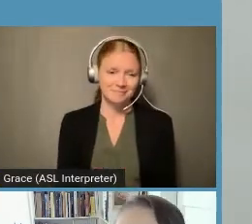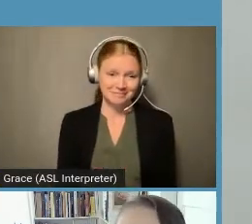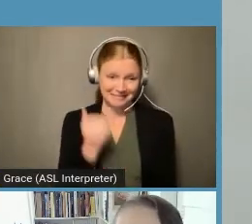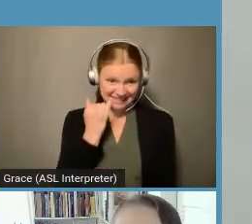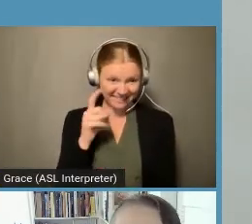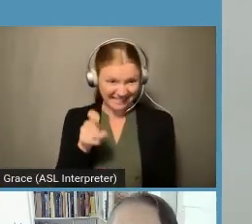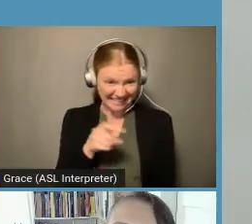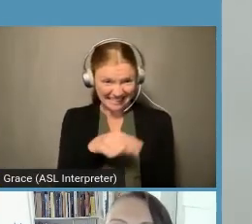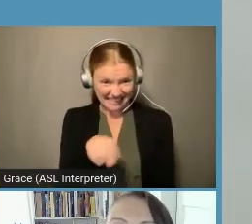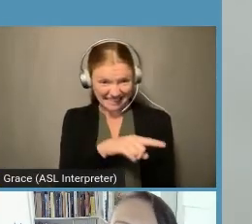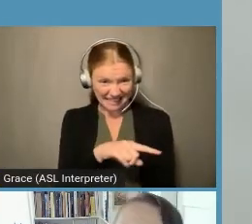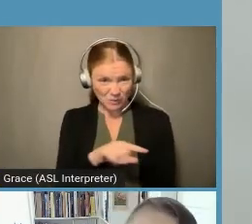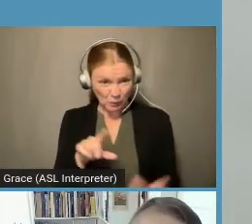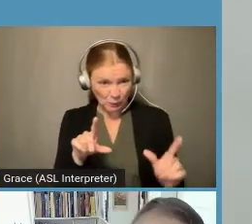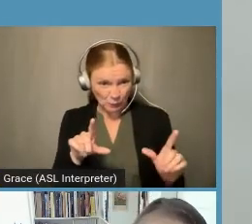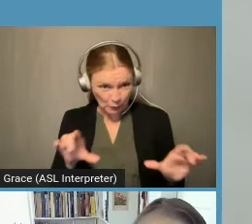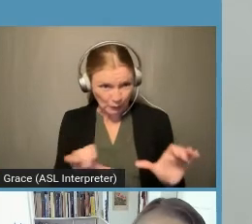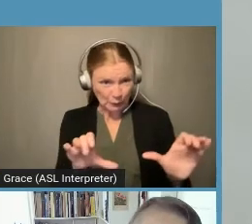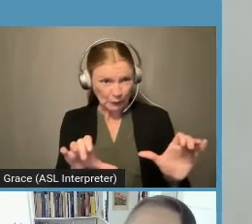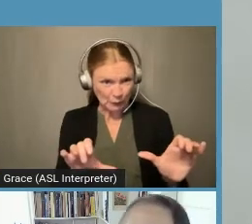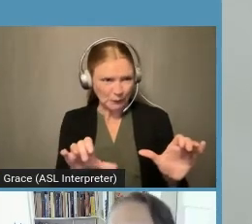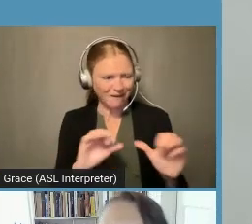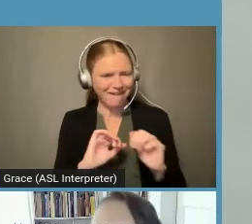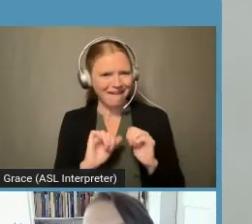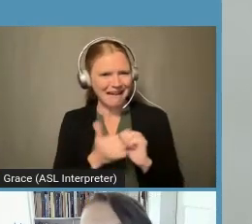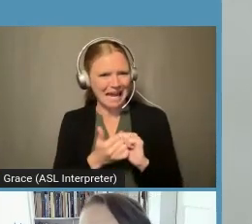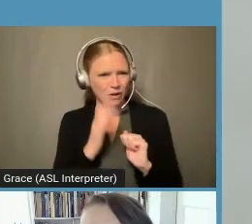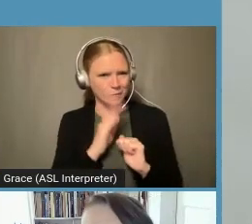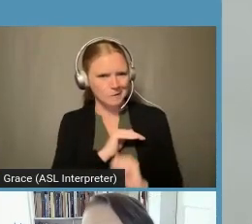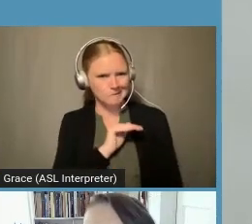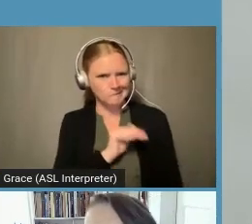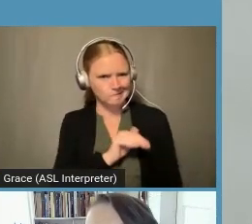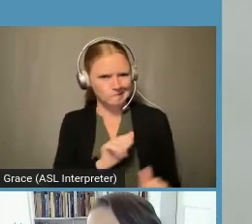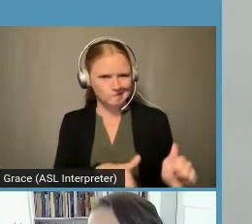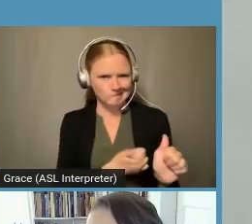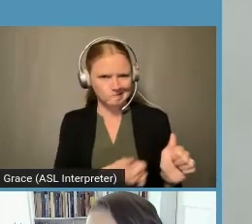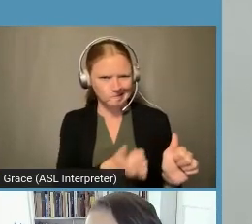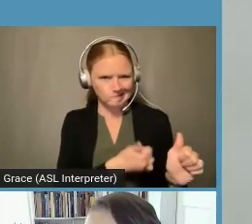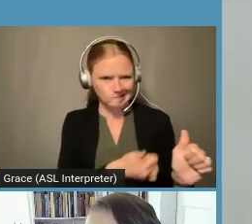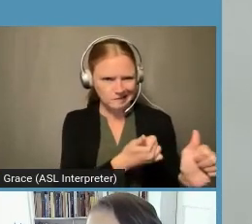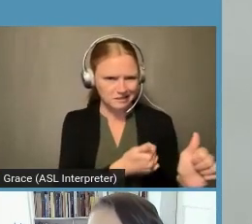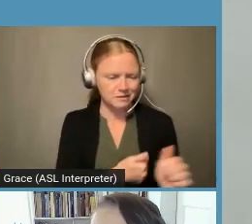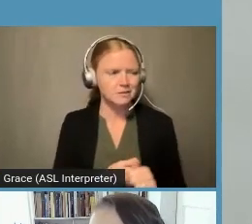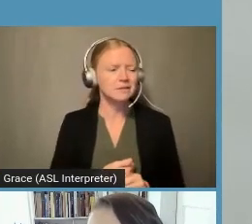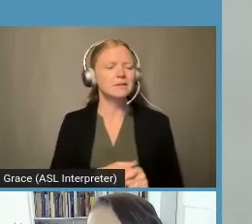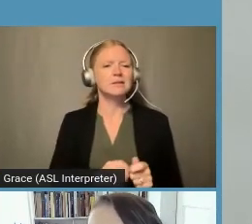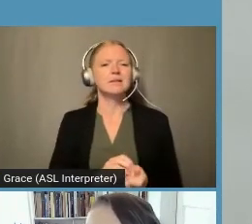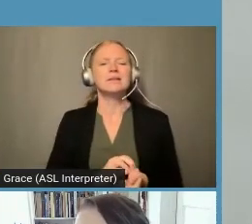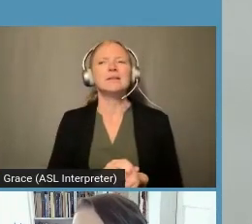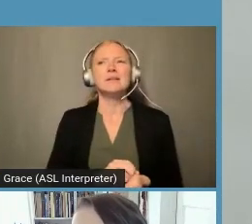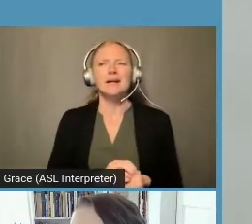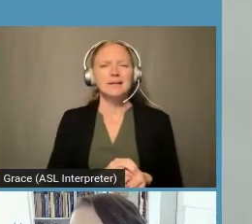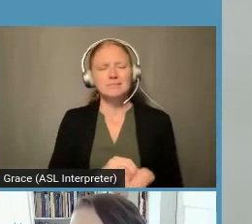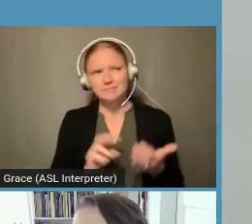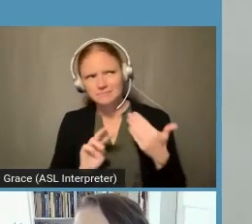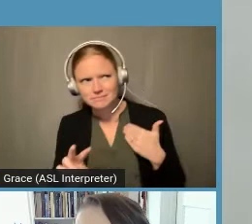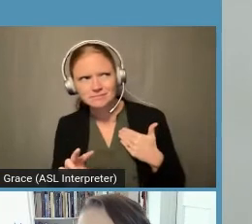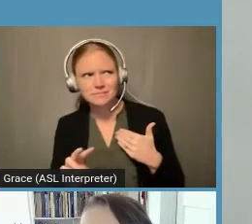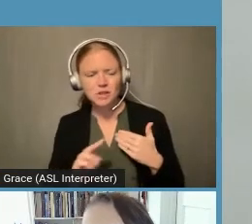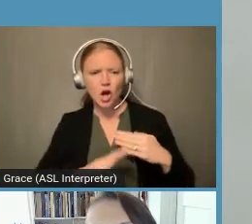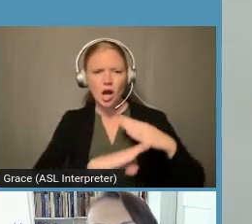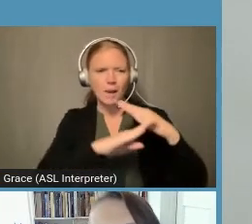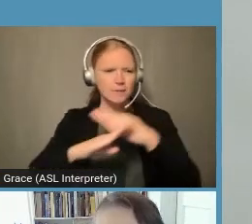obviously, you know, figuring out how you're going to address those delays, figuring out what the obstacles might be and how you can proactively address